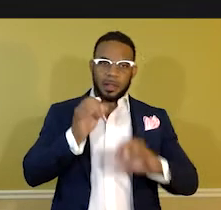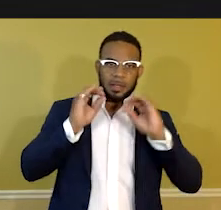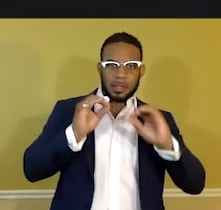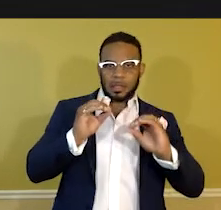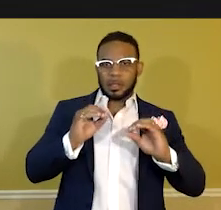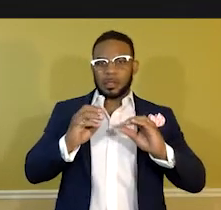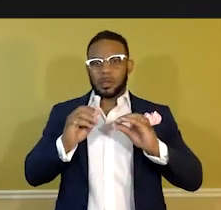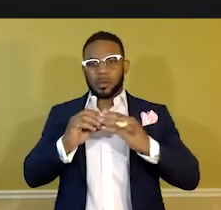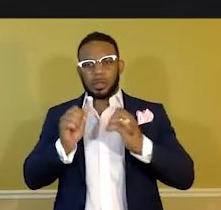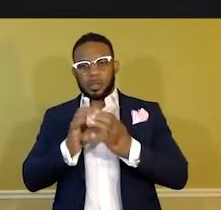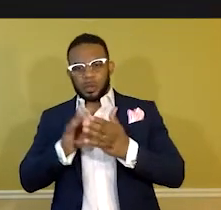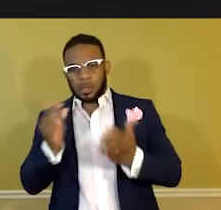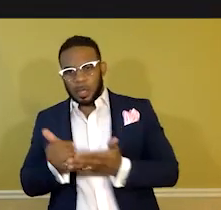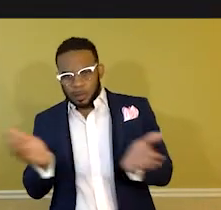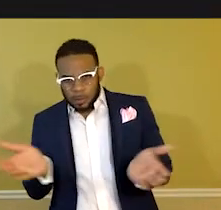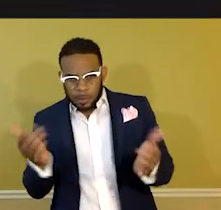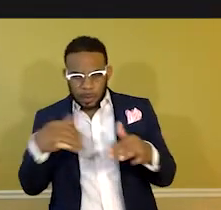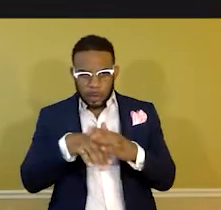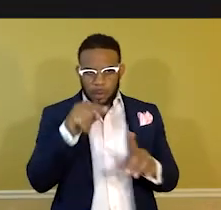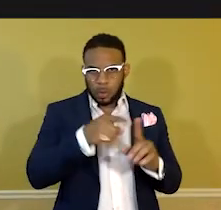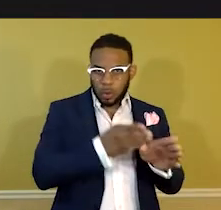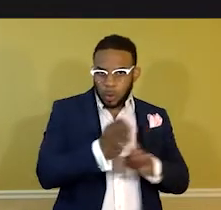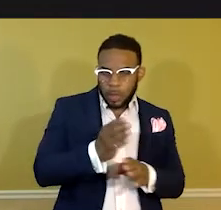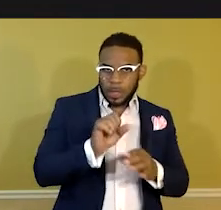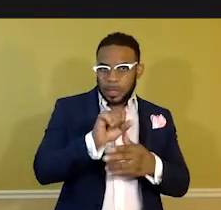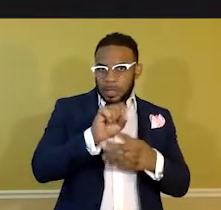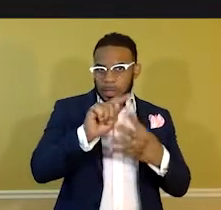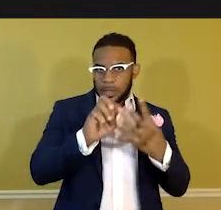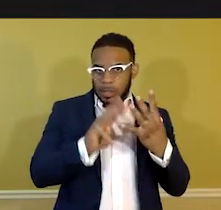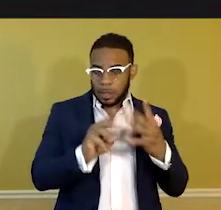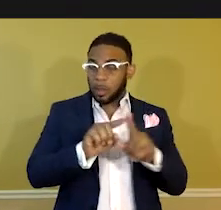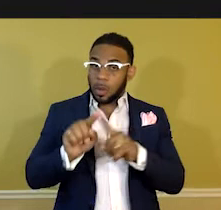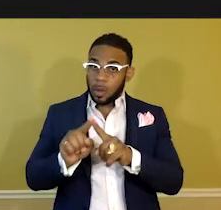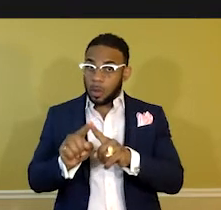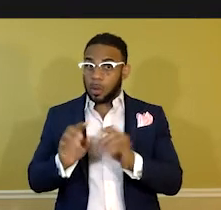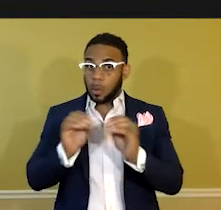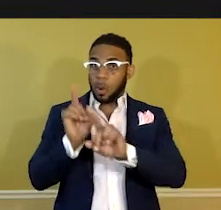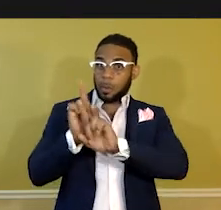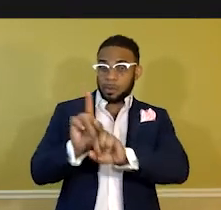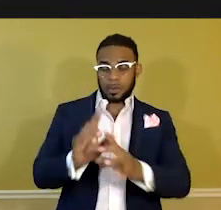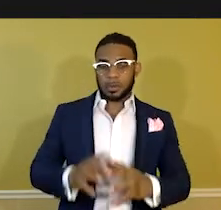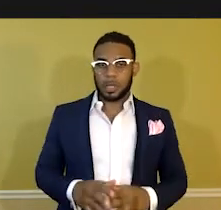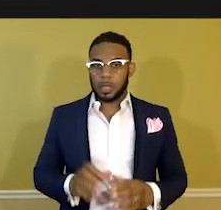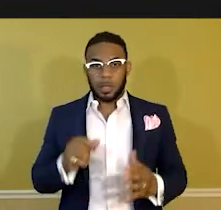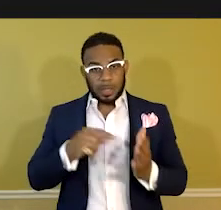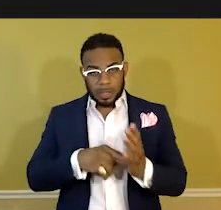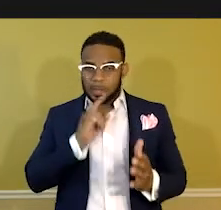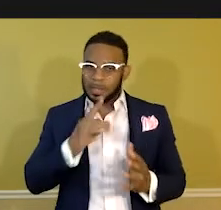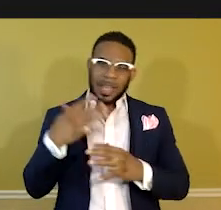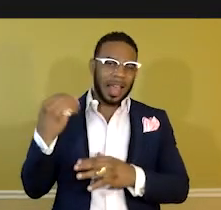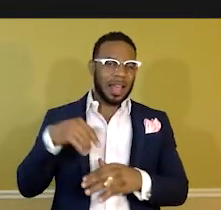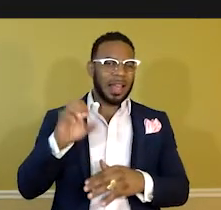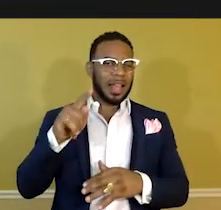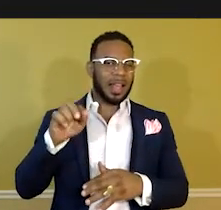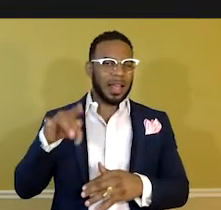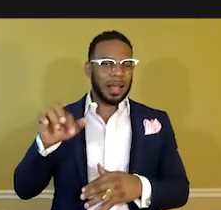STEM students, helping them get into careers in STEM as well, and more mentoring. So this is, know, outside of